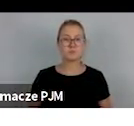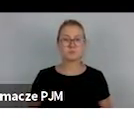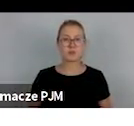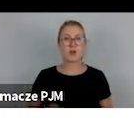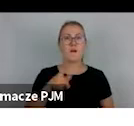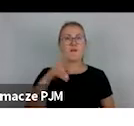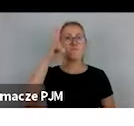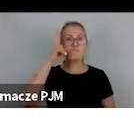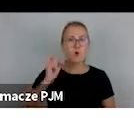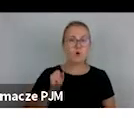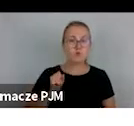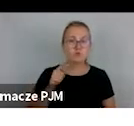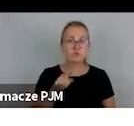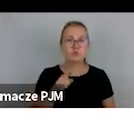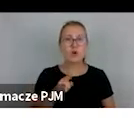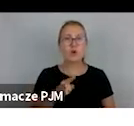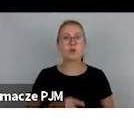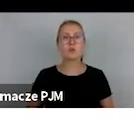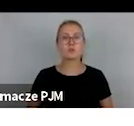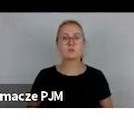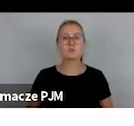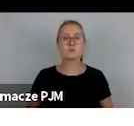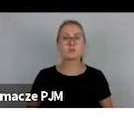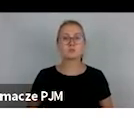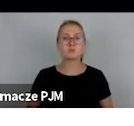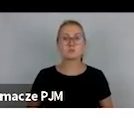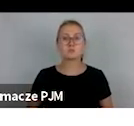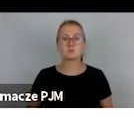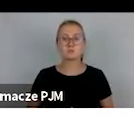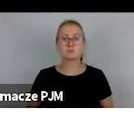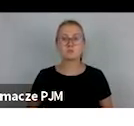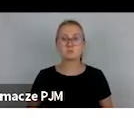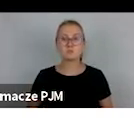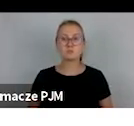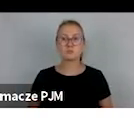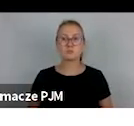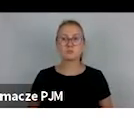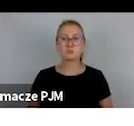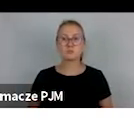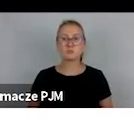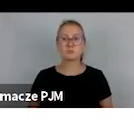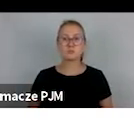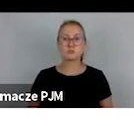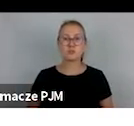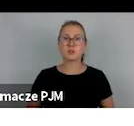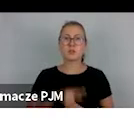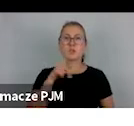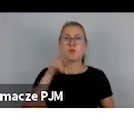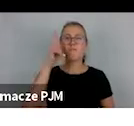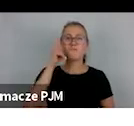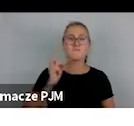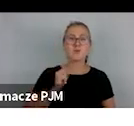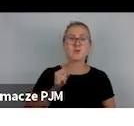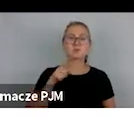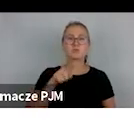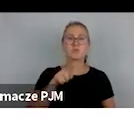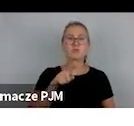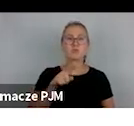telling you about earlier. The picture to your right, you'll recognize the man on the extreme right, Nelson